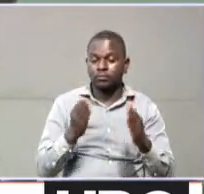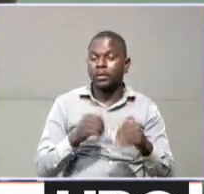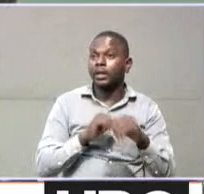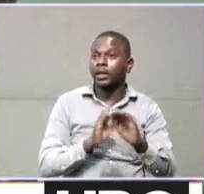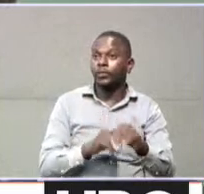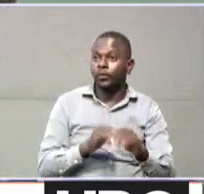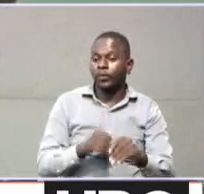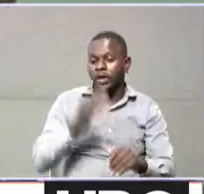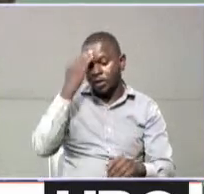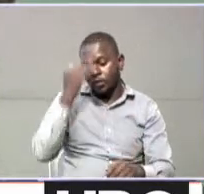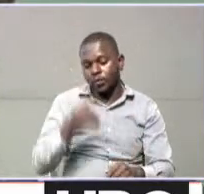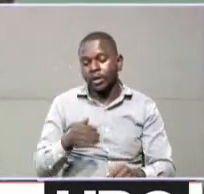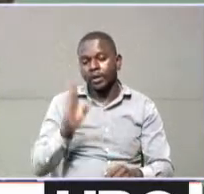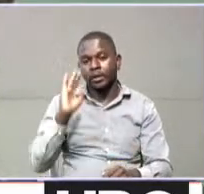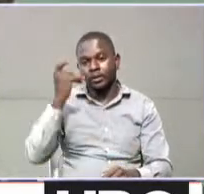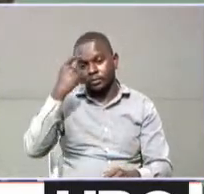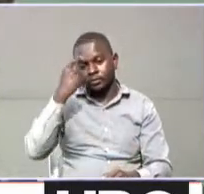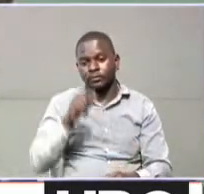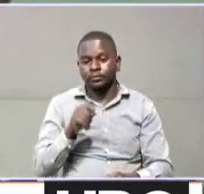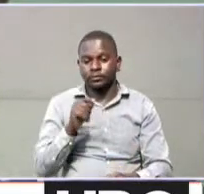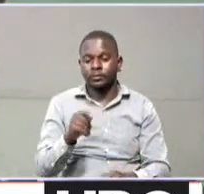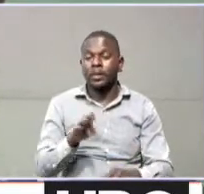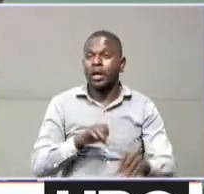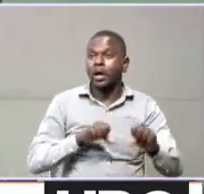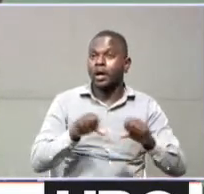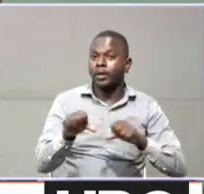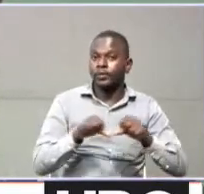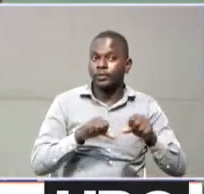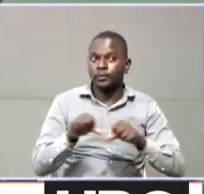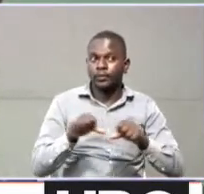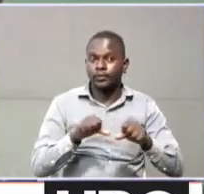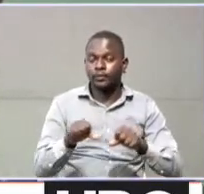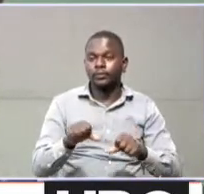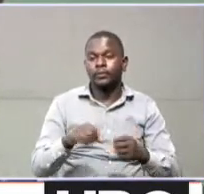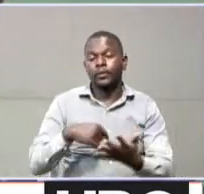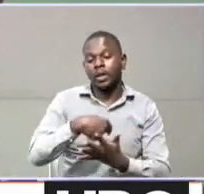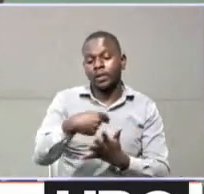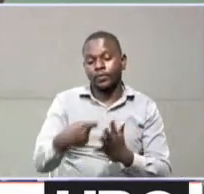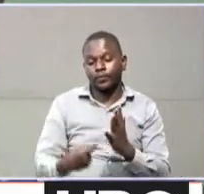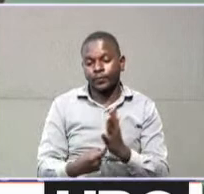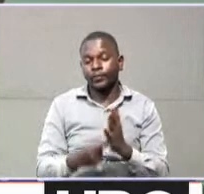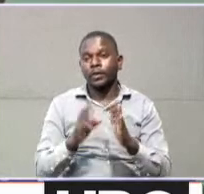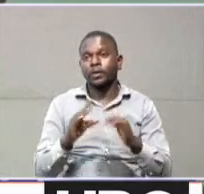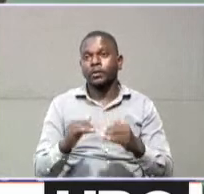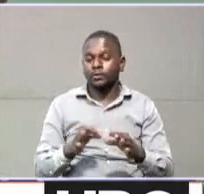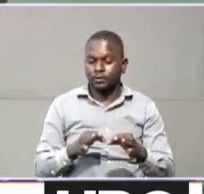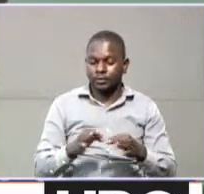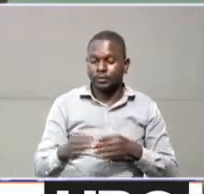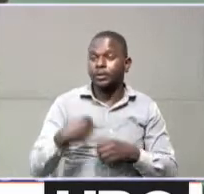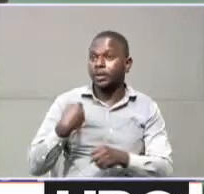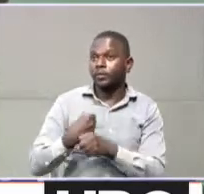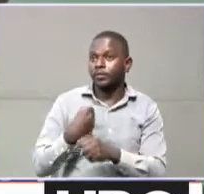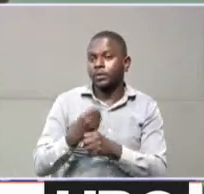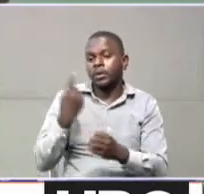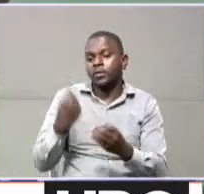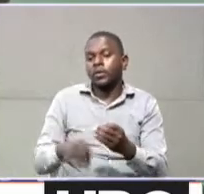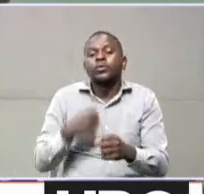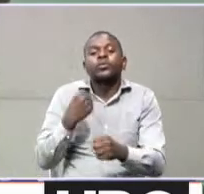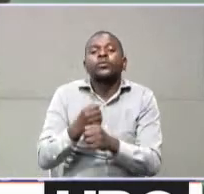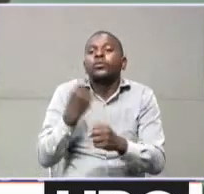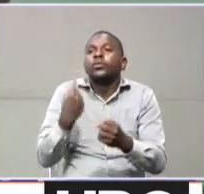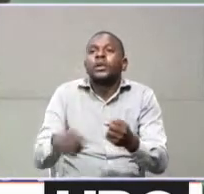why did the government think that these administrators are the priority instead of the extension workers what are we going to